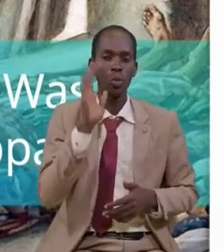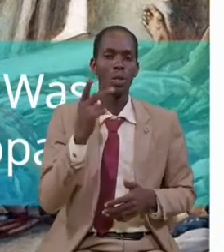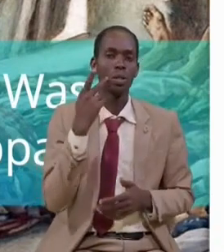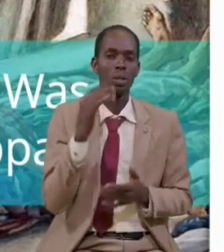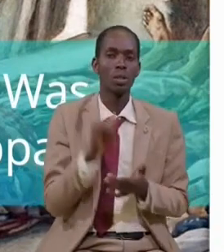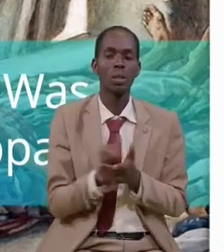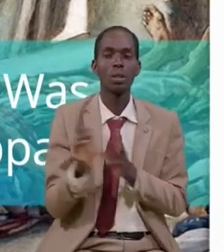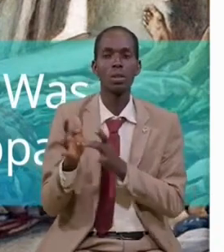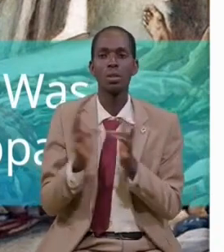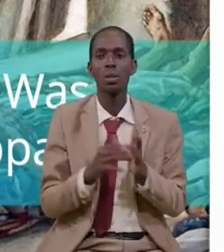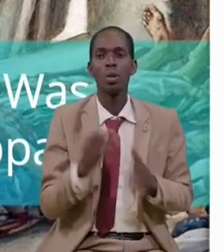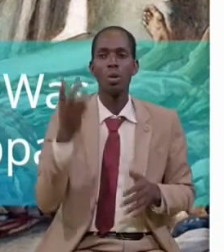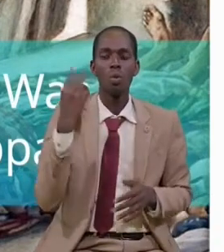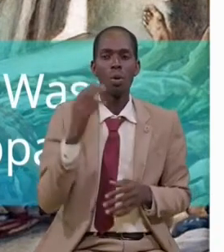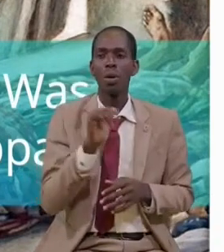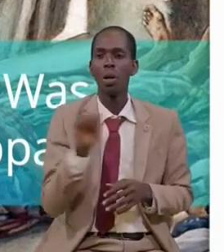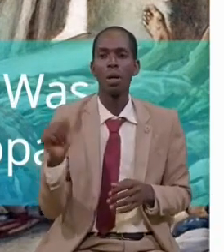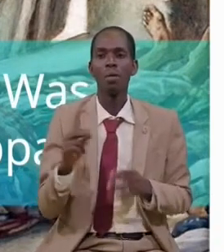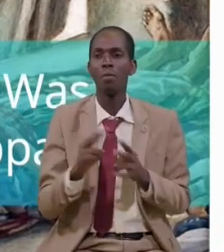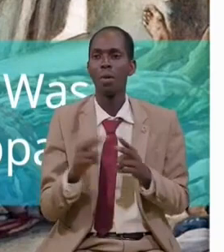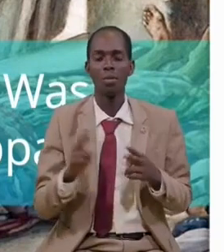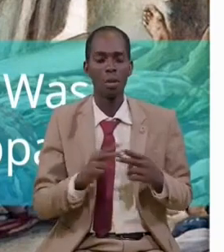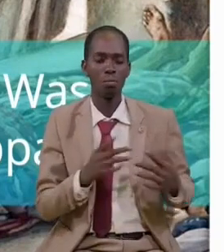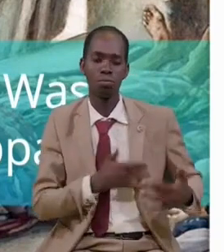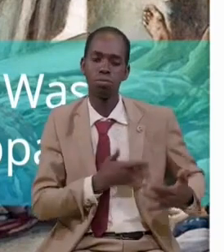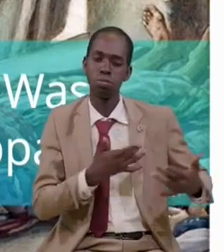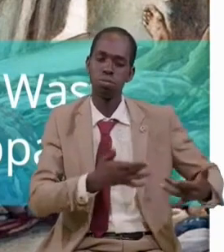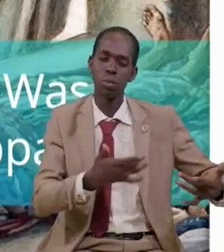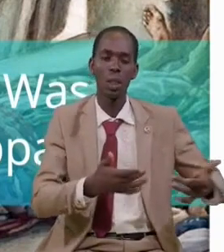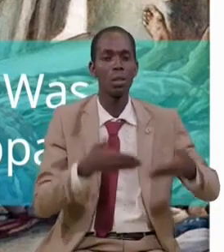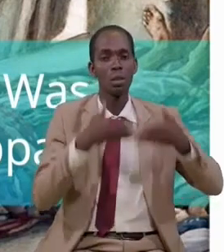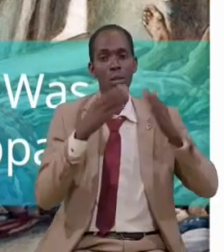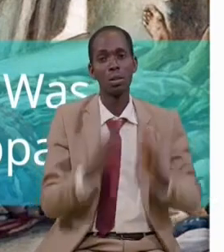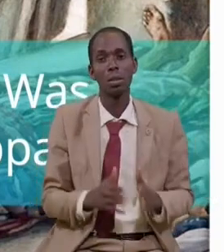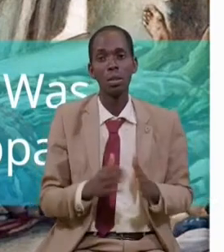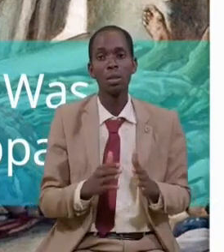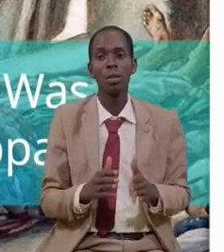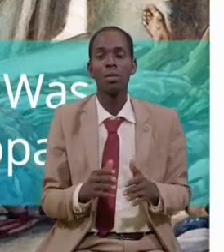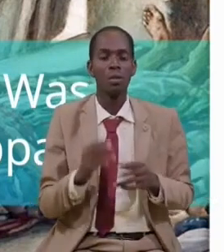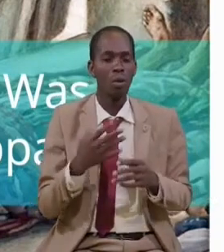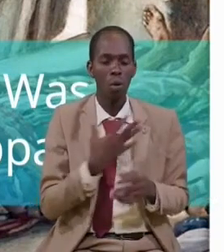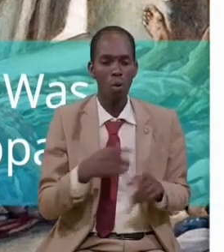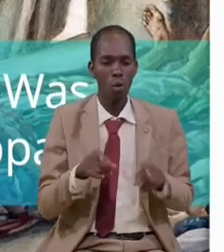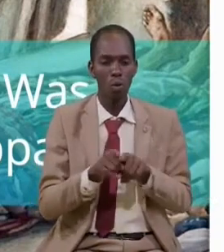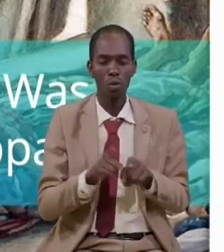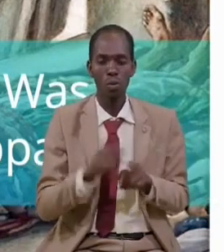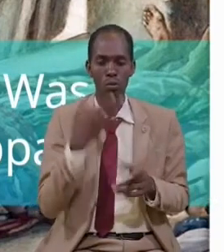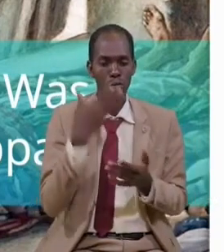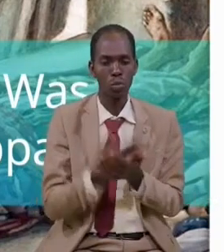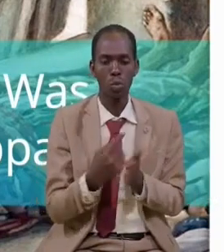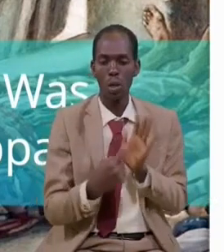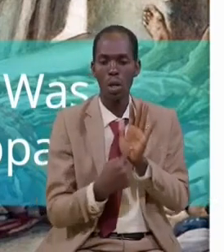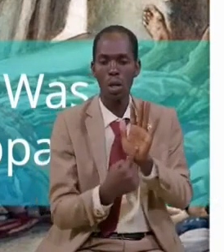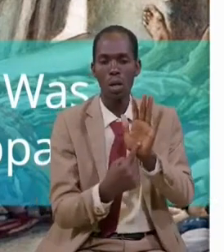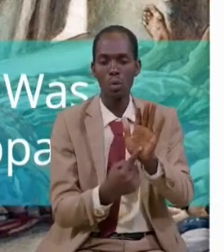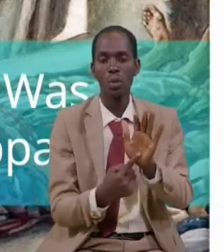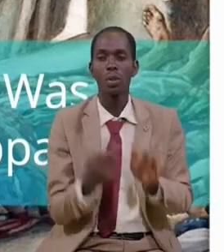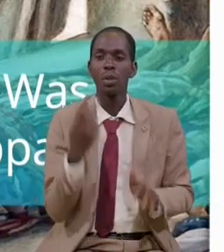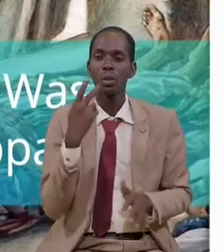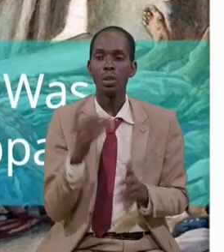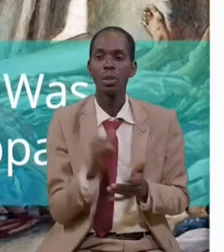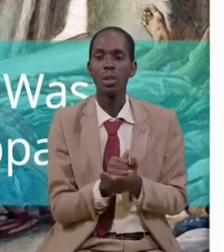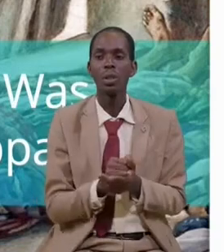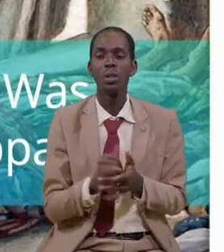very compassionate leader. He was also very exemplary. And we see that Jesus